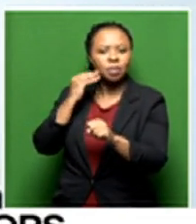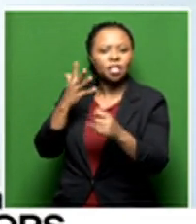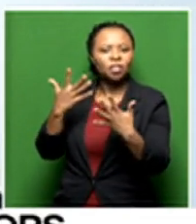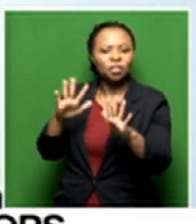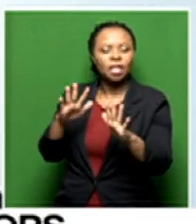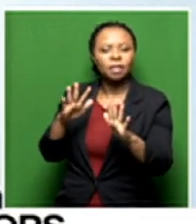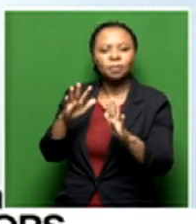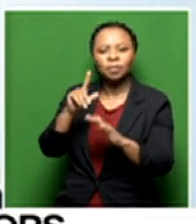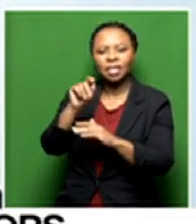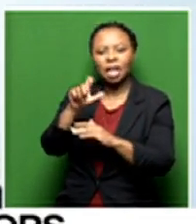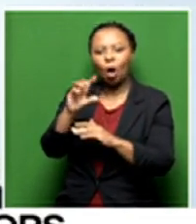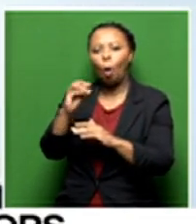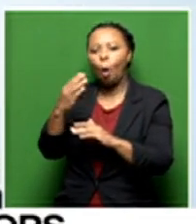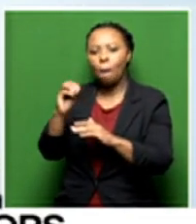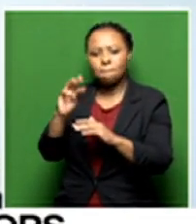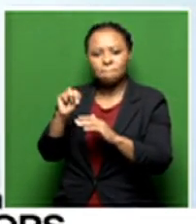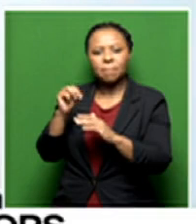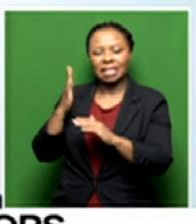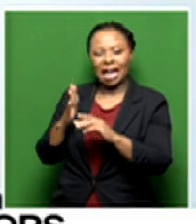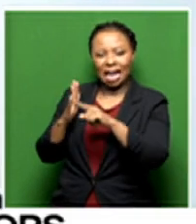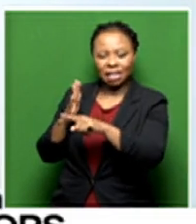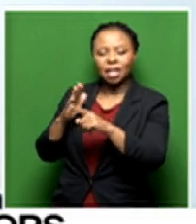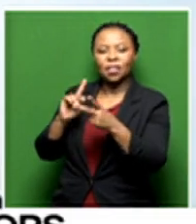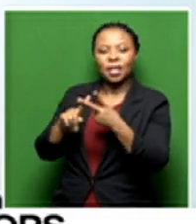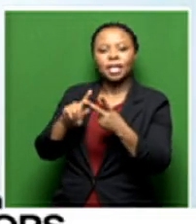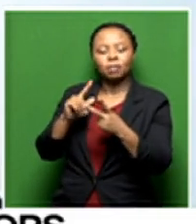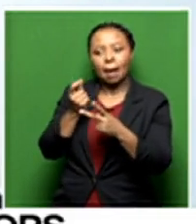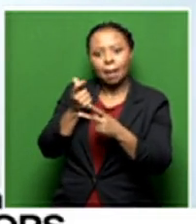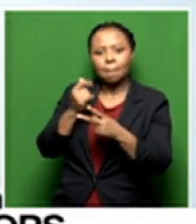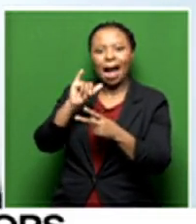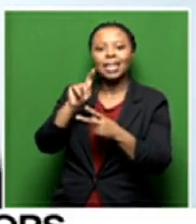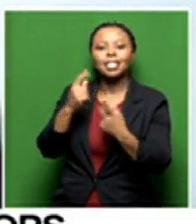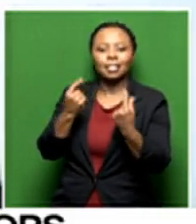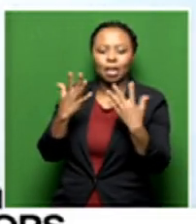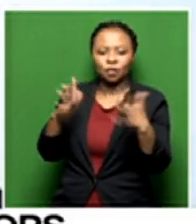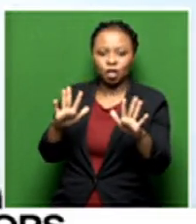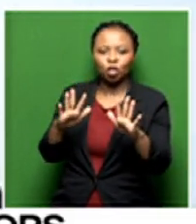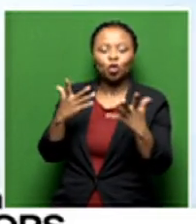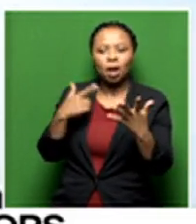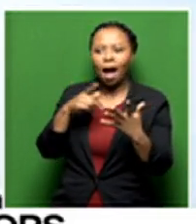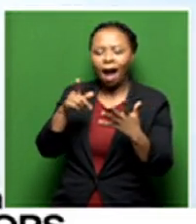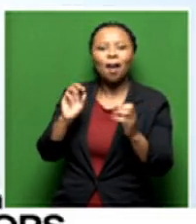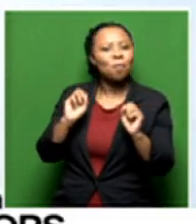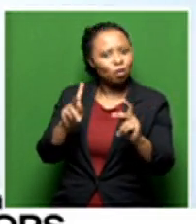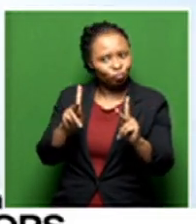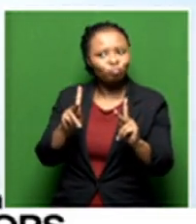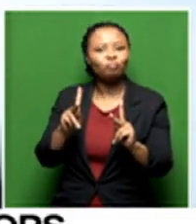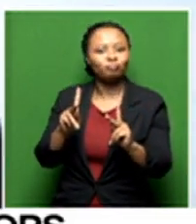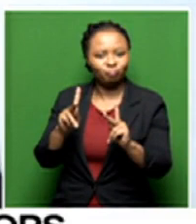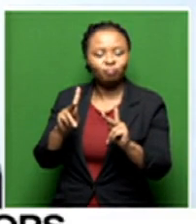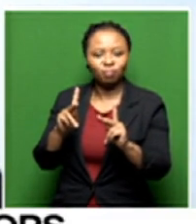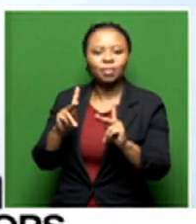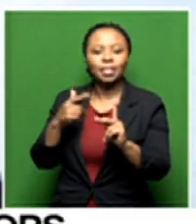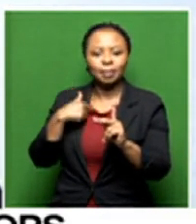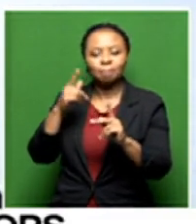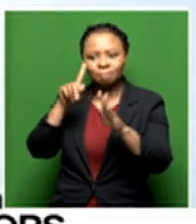the telecom side of things. And I've done a little bit of IT. So, you know, I saw an opportunity and I went